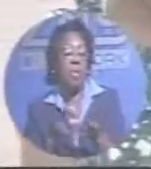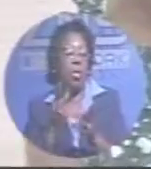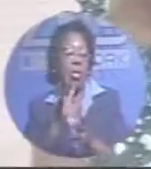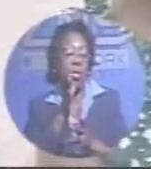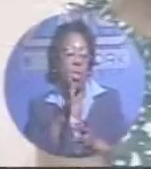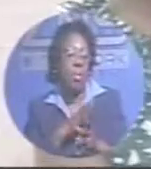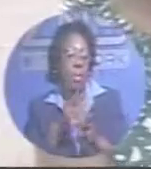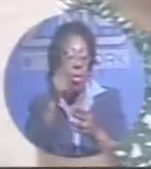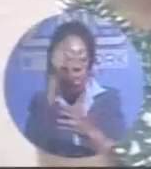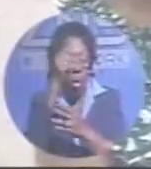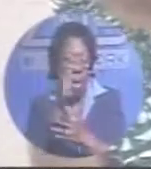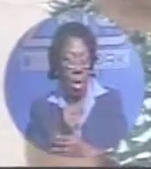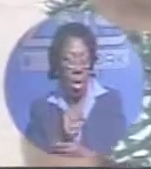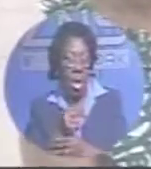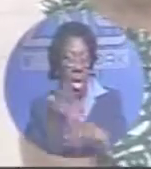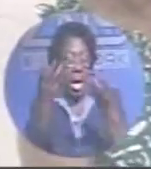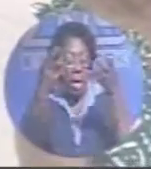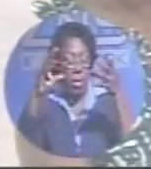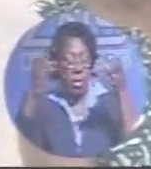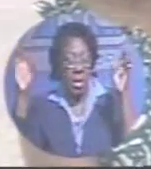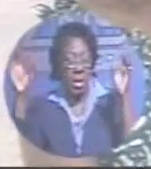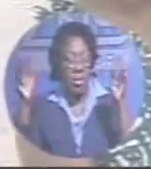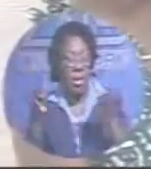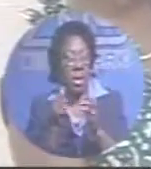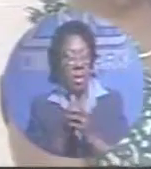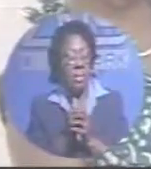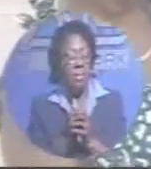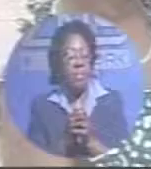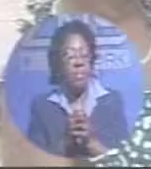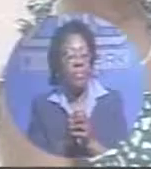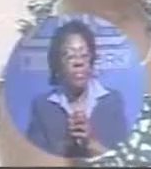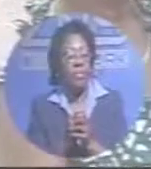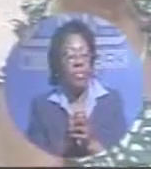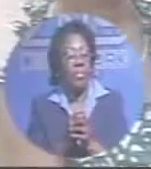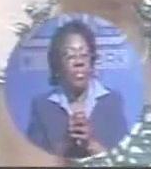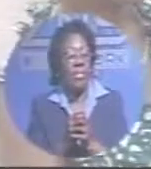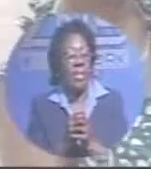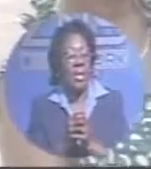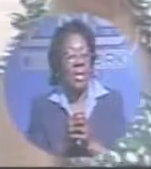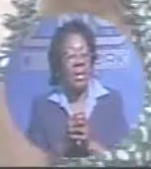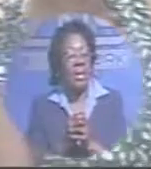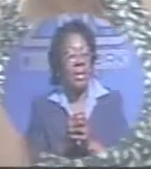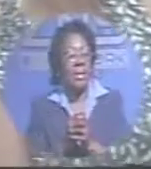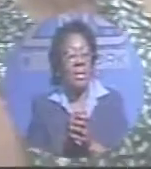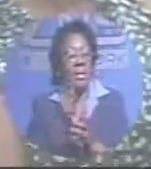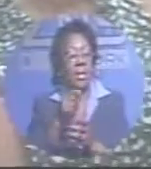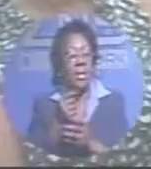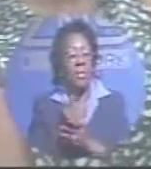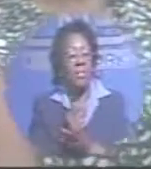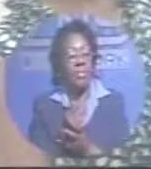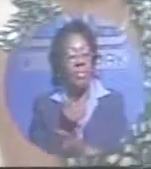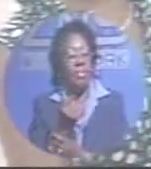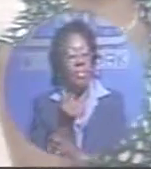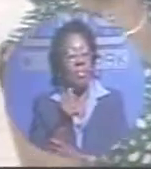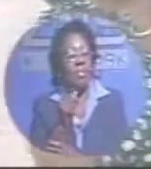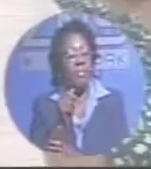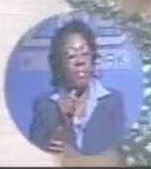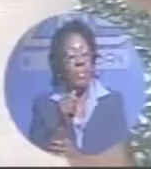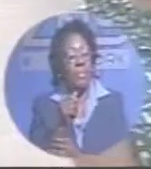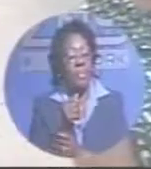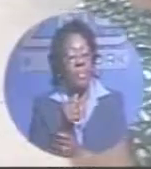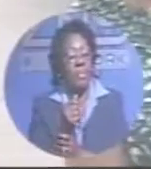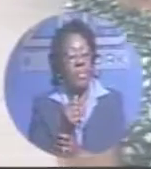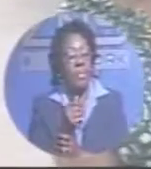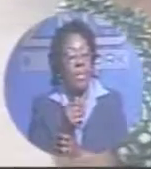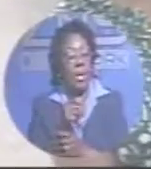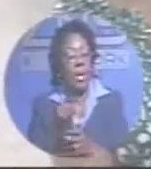to honor and to celebrate because we're sitting on their shoulders. So I take it that these empty frames we see will be filled with familiar faces tomorrow.